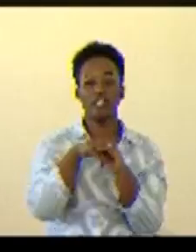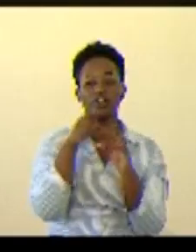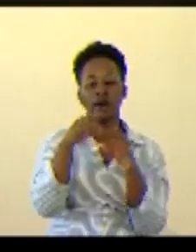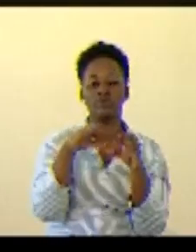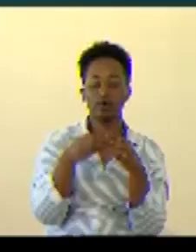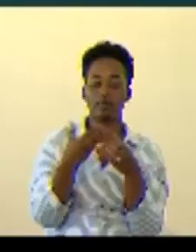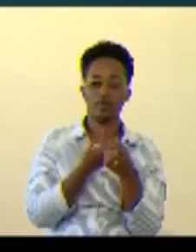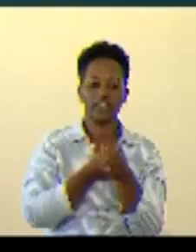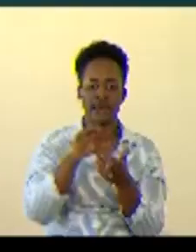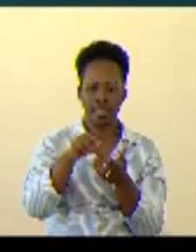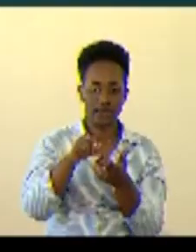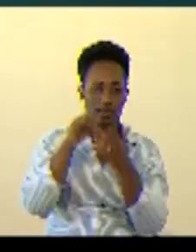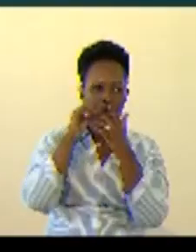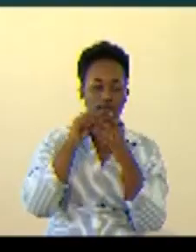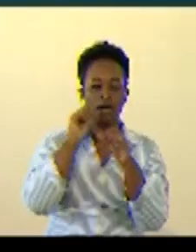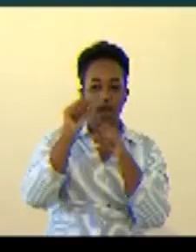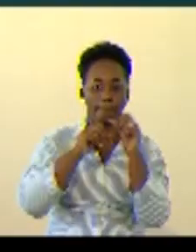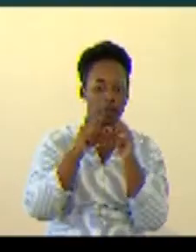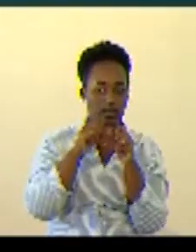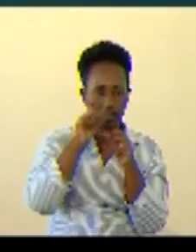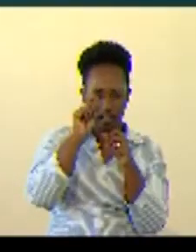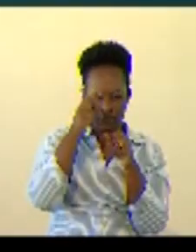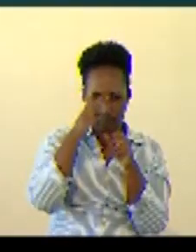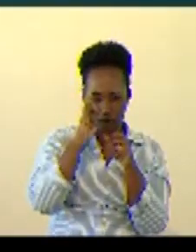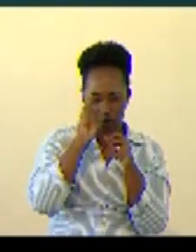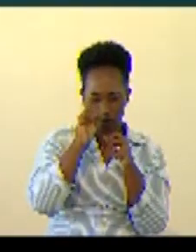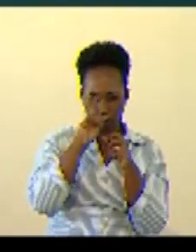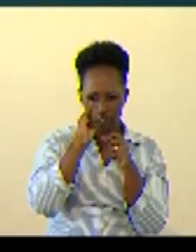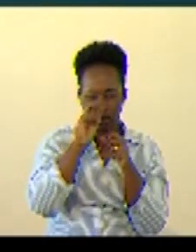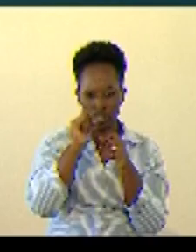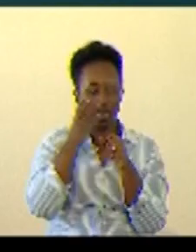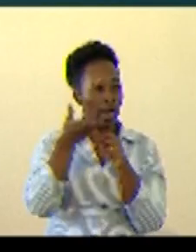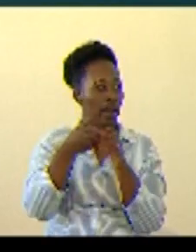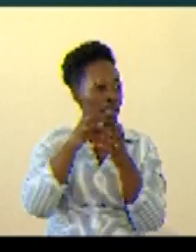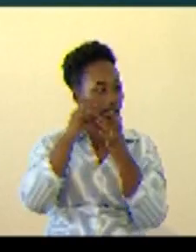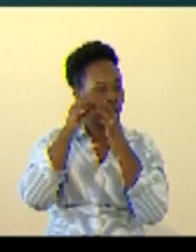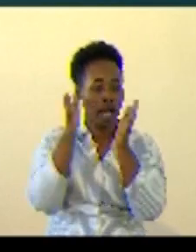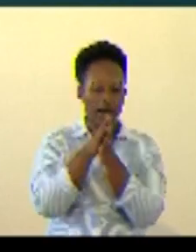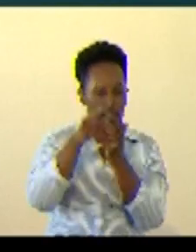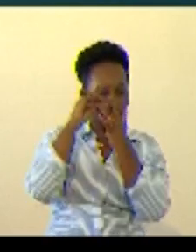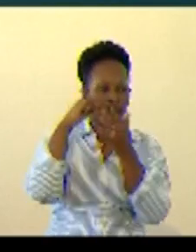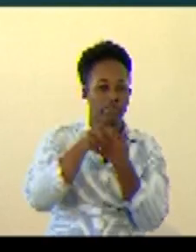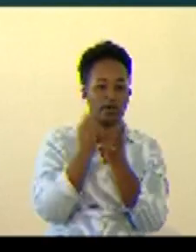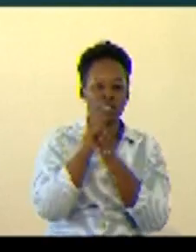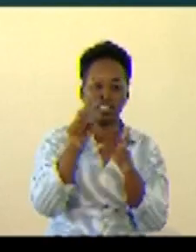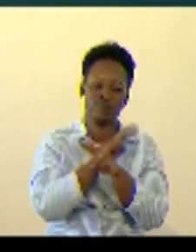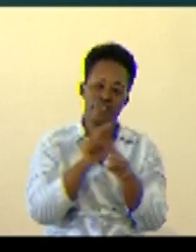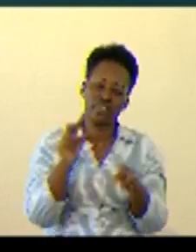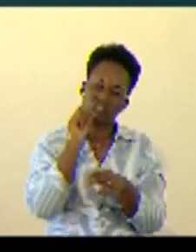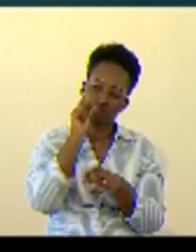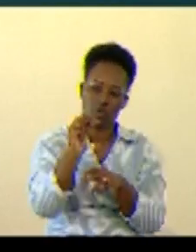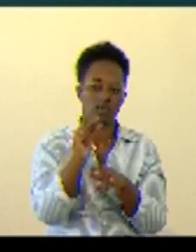an exception. On fluorine, there is an exception. And the exception is because of its very small